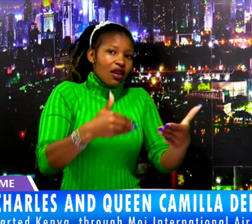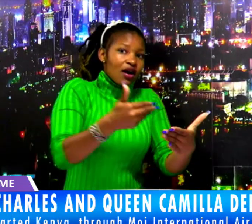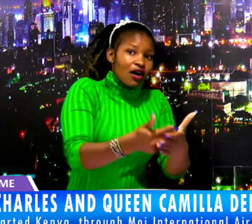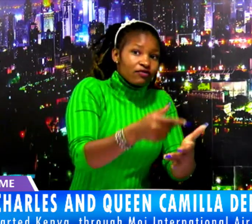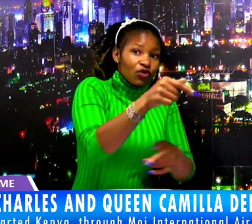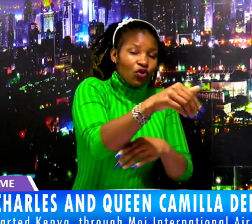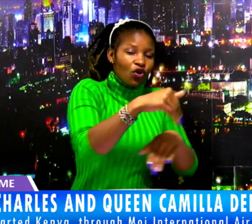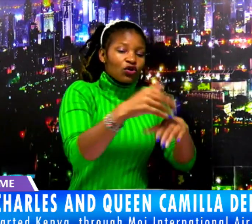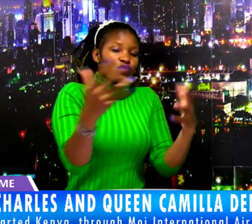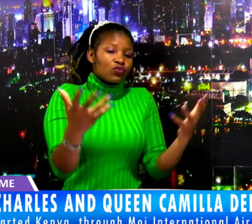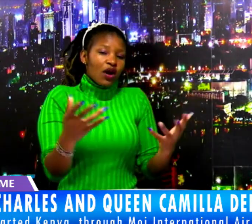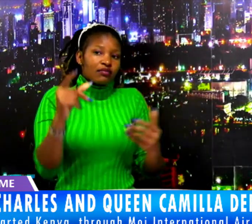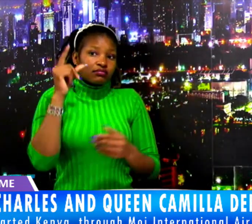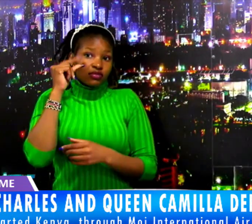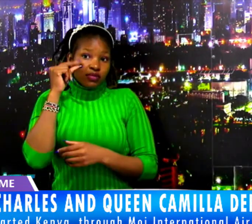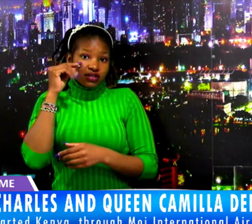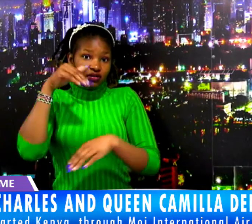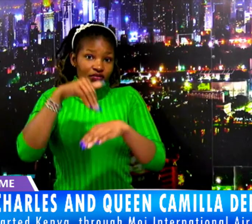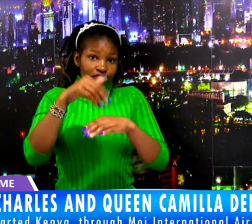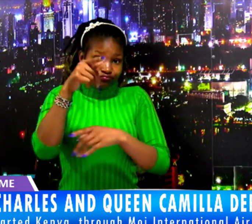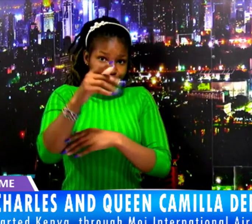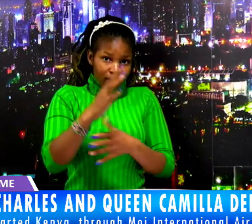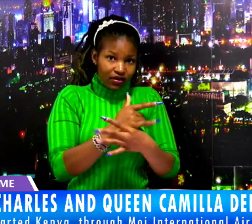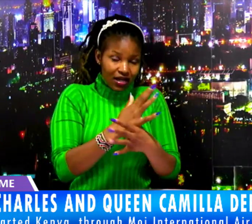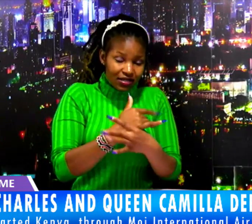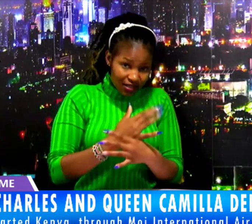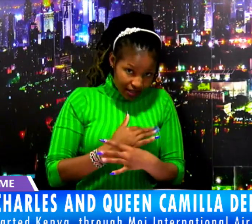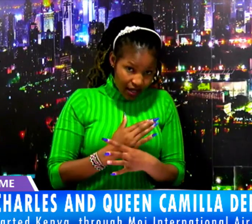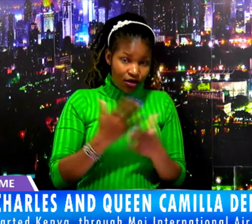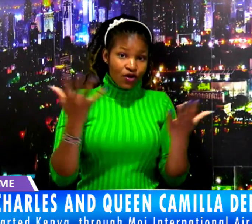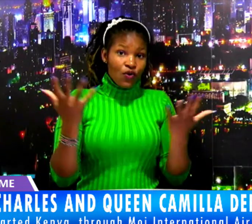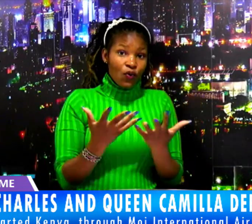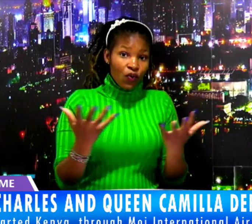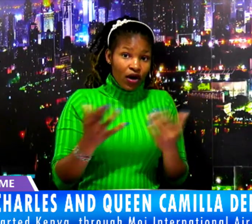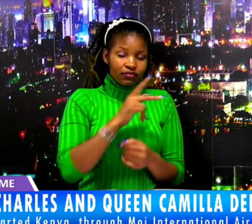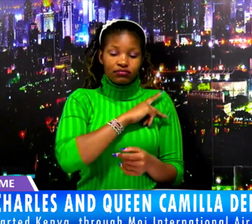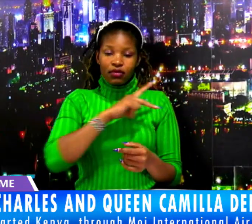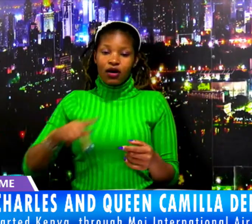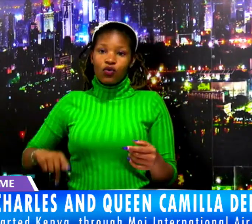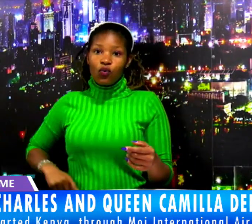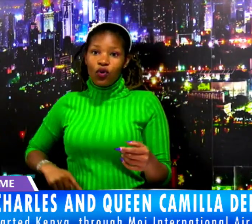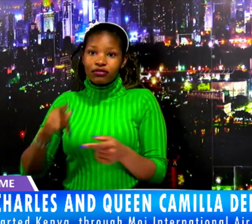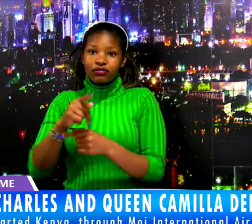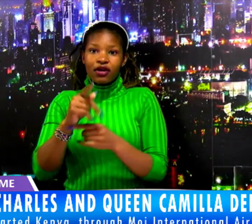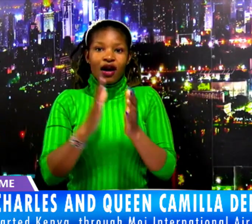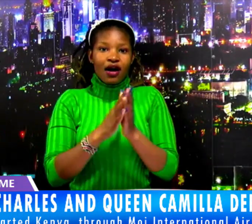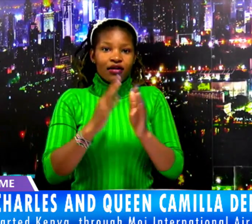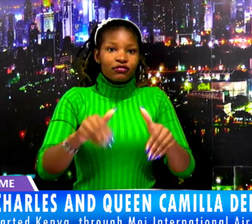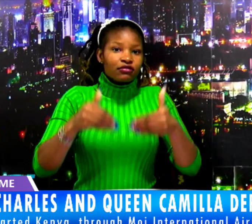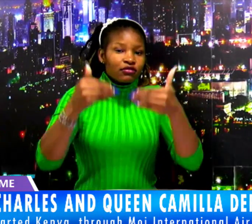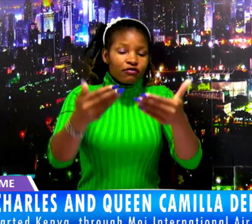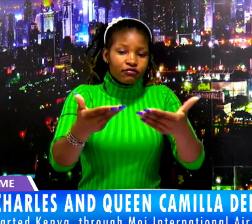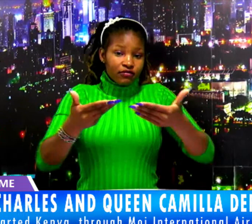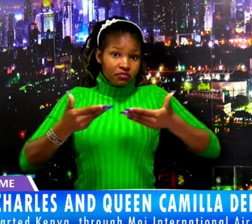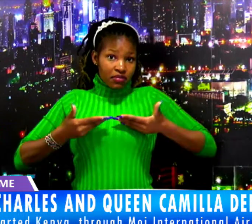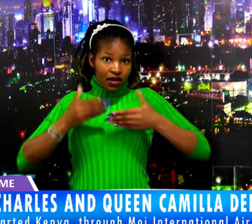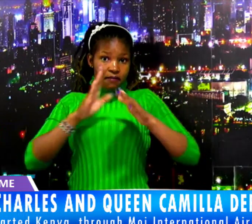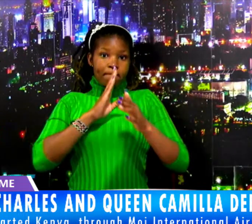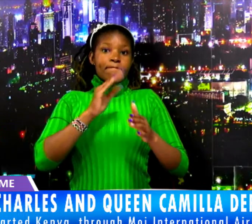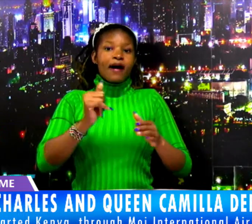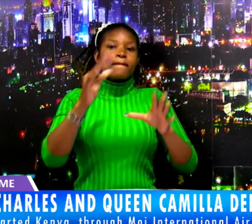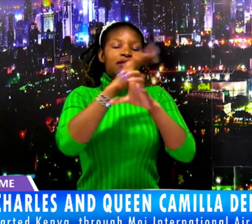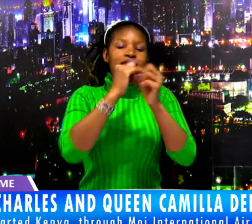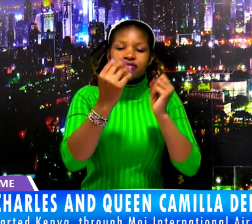couple arrived in Mombasa on Thursday, where King Charles was received by President